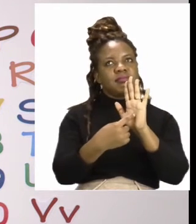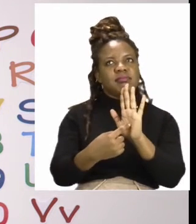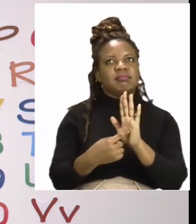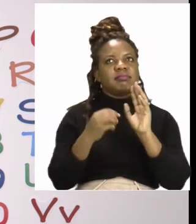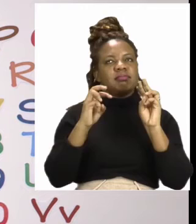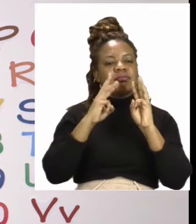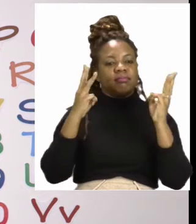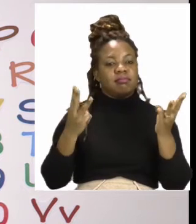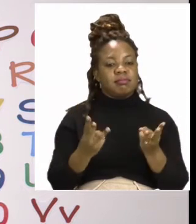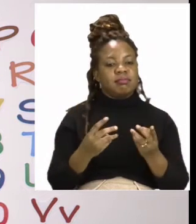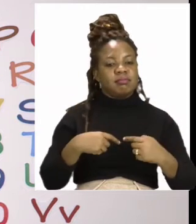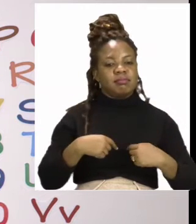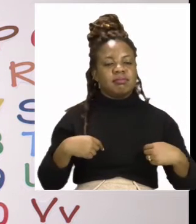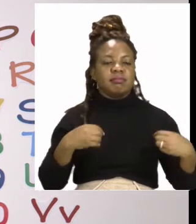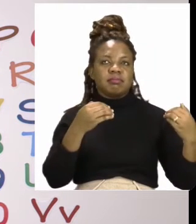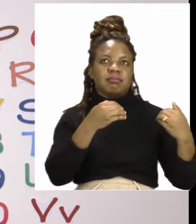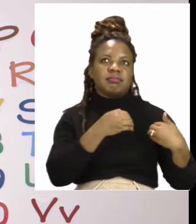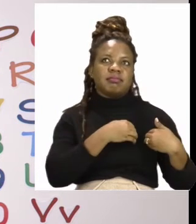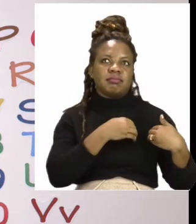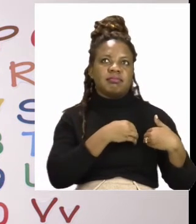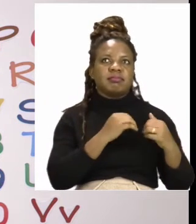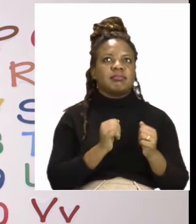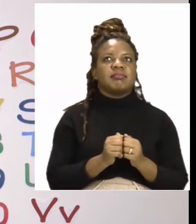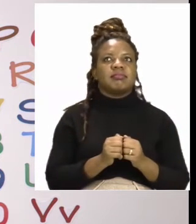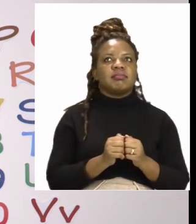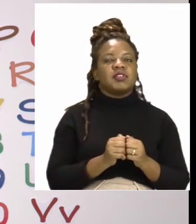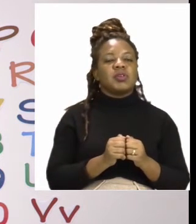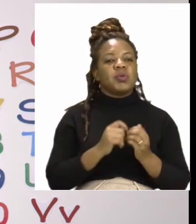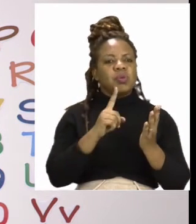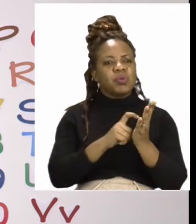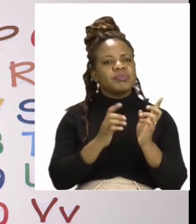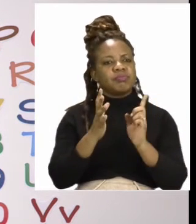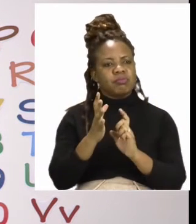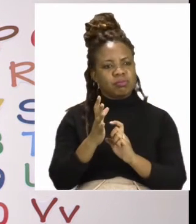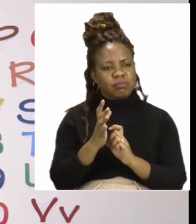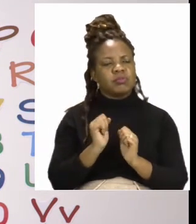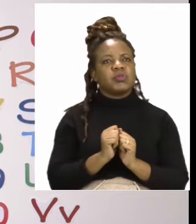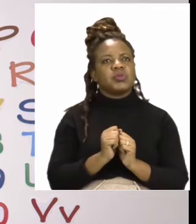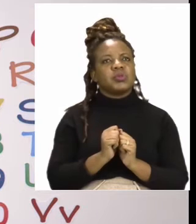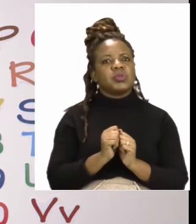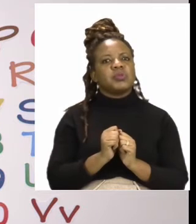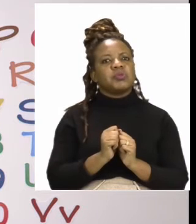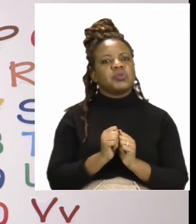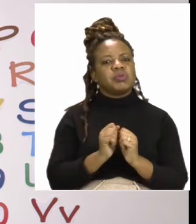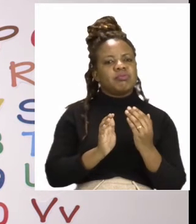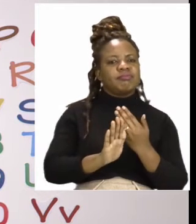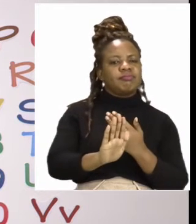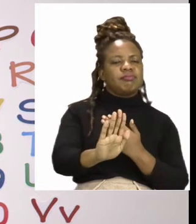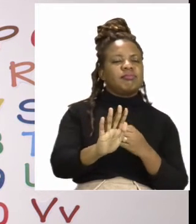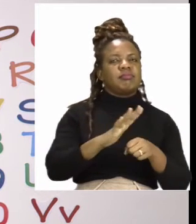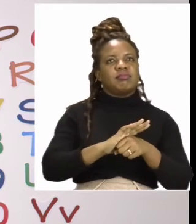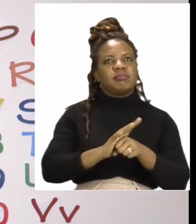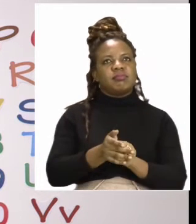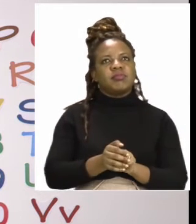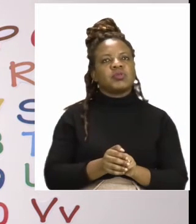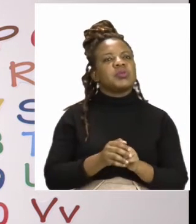about our health. Sanitizing means that we're trying to stay far away from the germs. So, sanitize as regularly